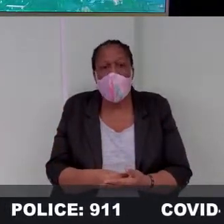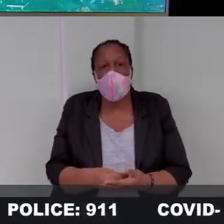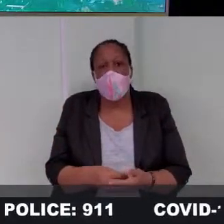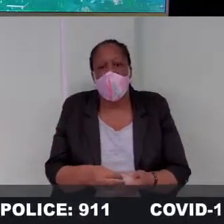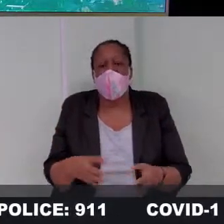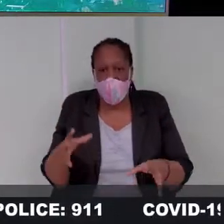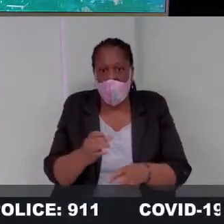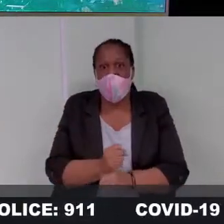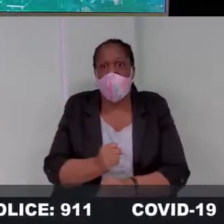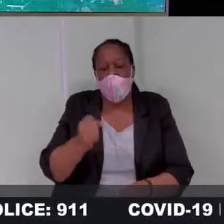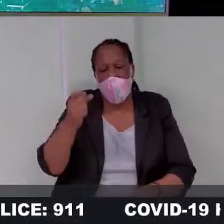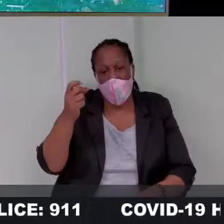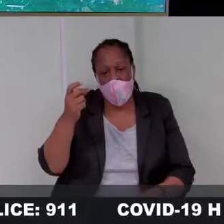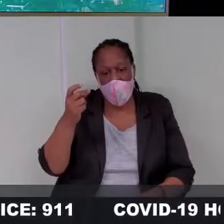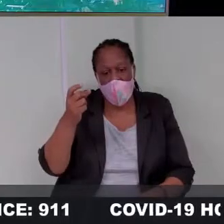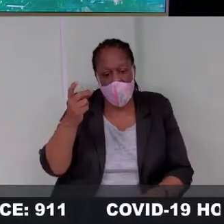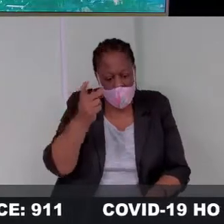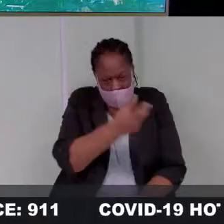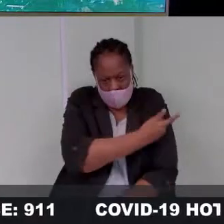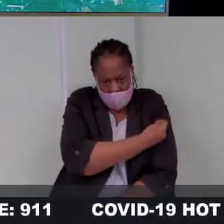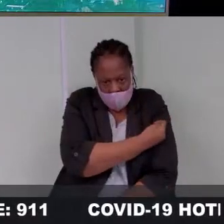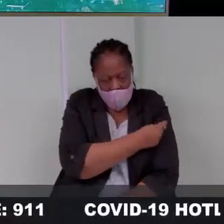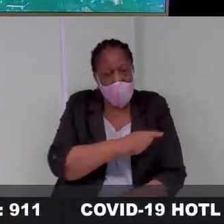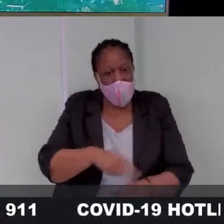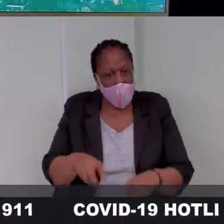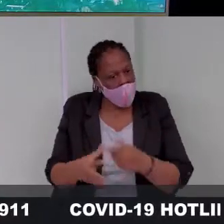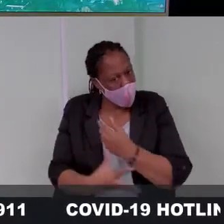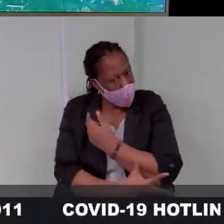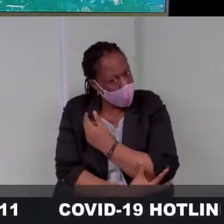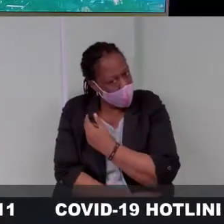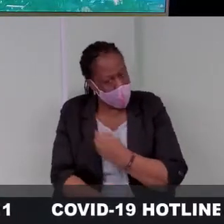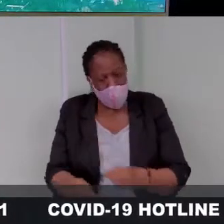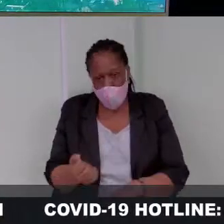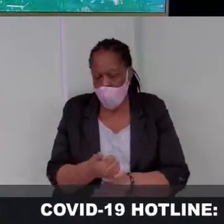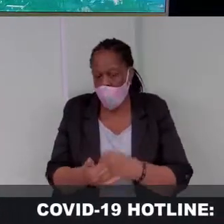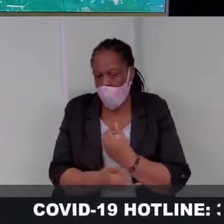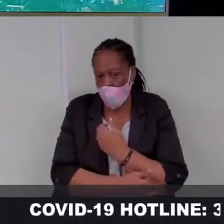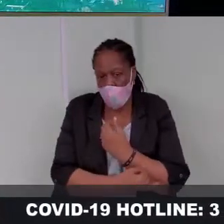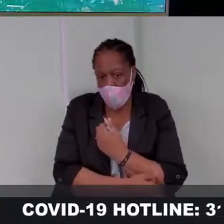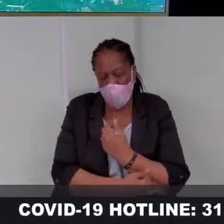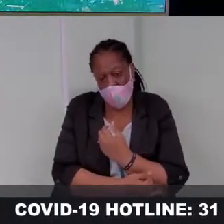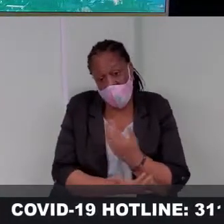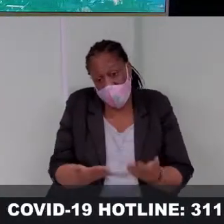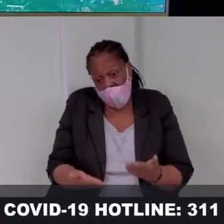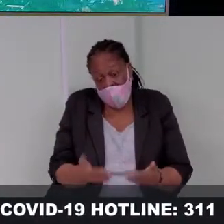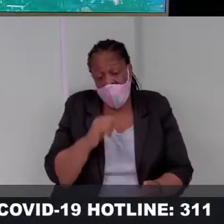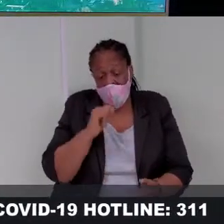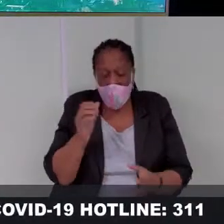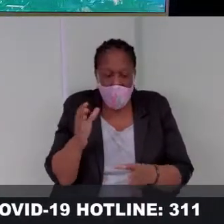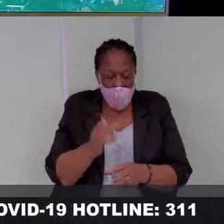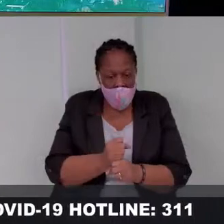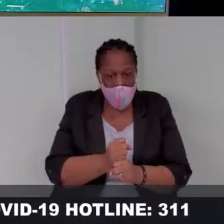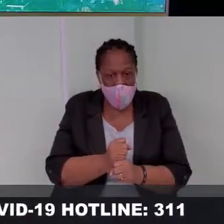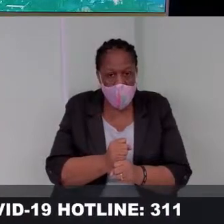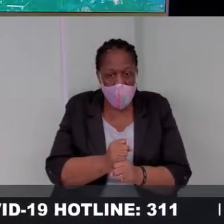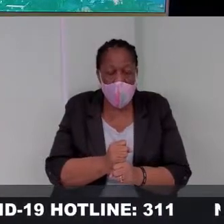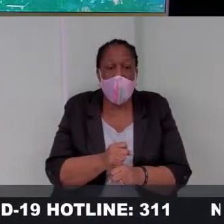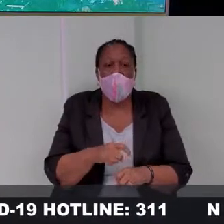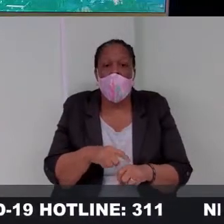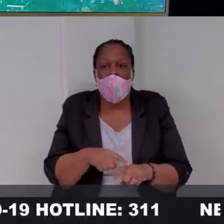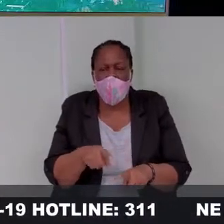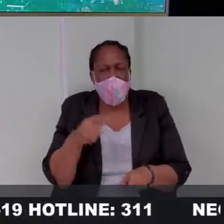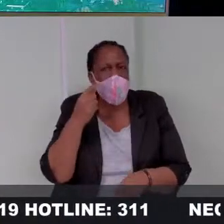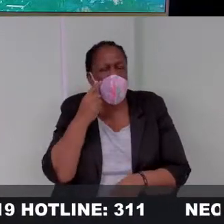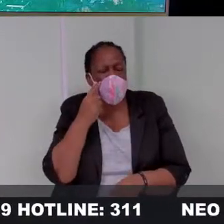And so it was thought that if a vaccine was available, it had to be available, equitable to